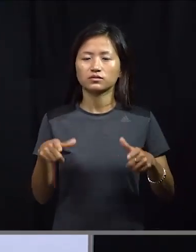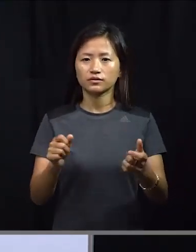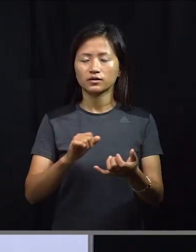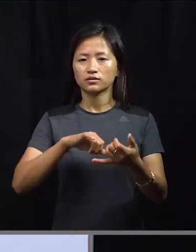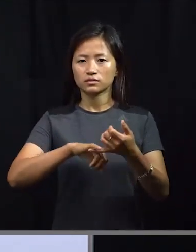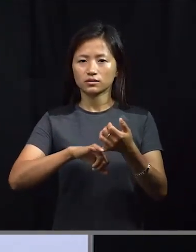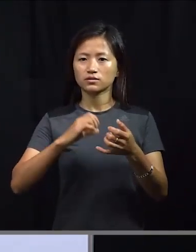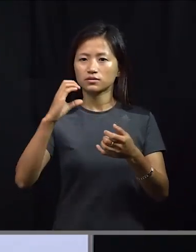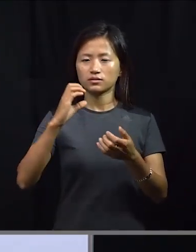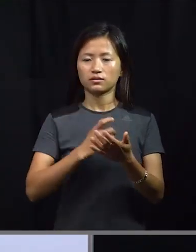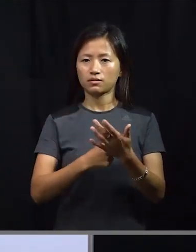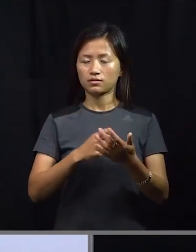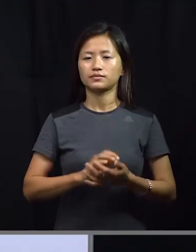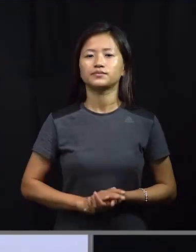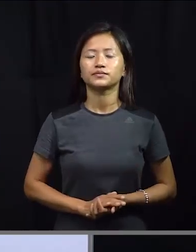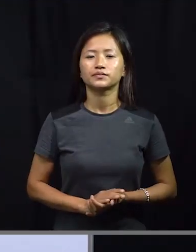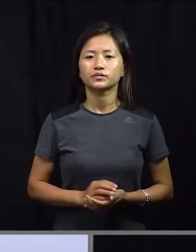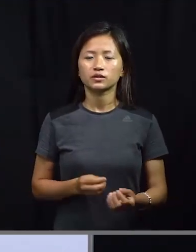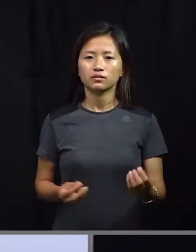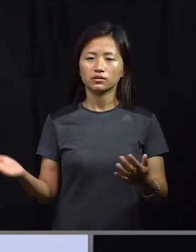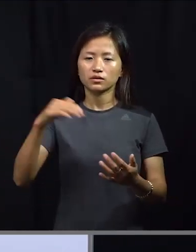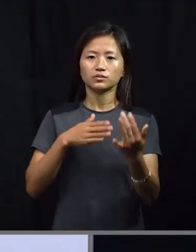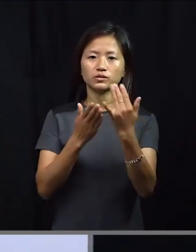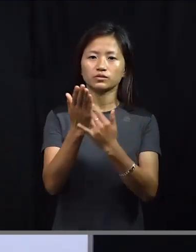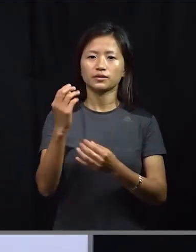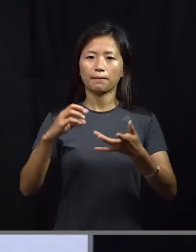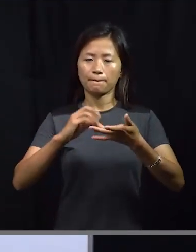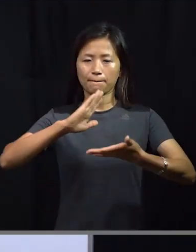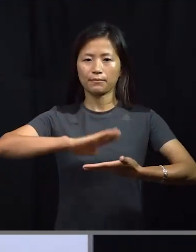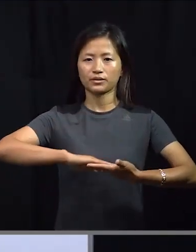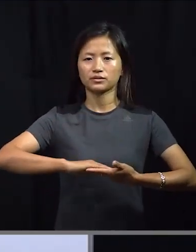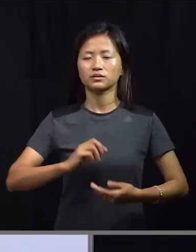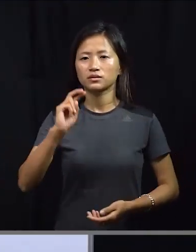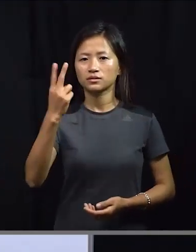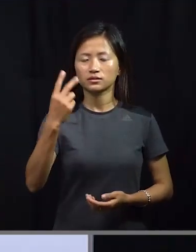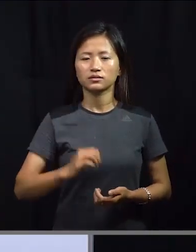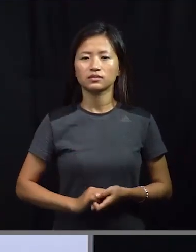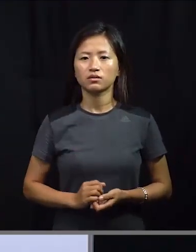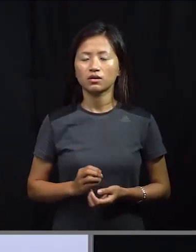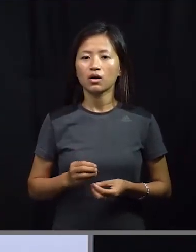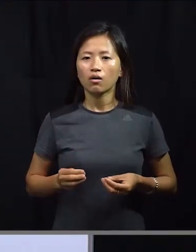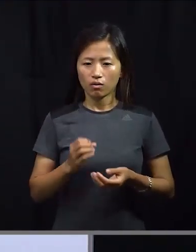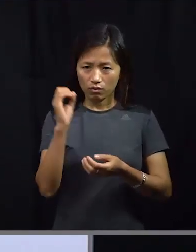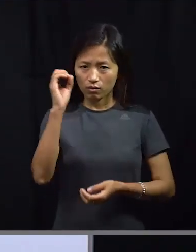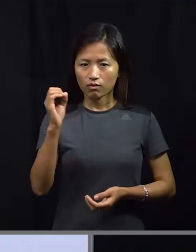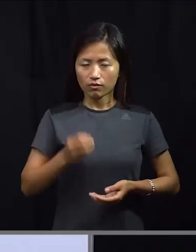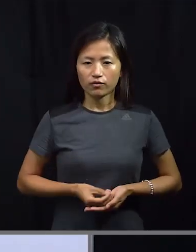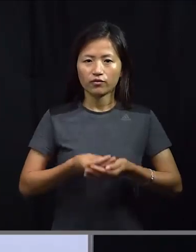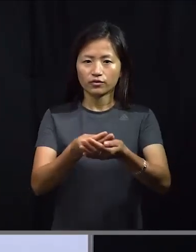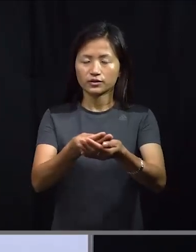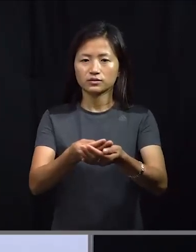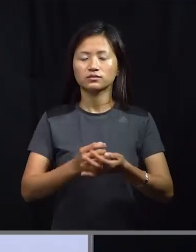performing of sacrifices, can only come through the marriage. The second is offering hospitality to